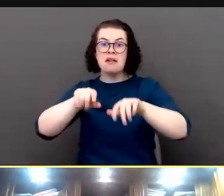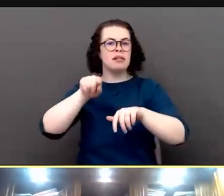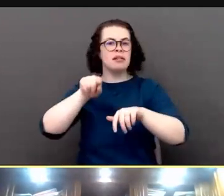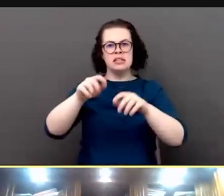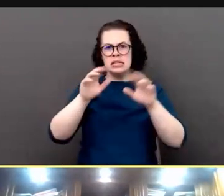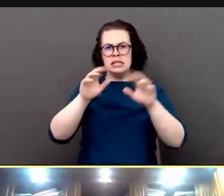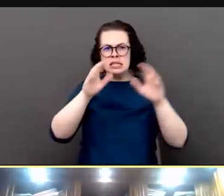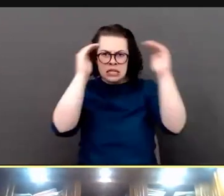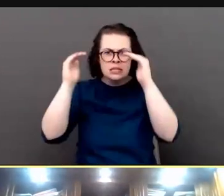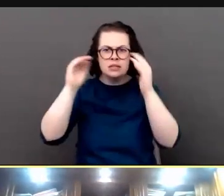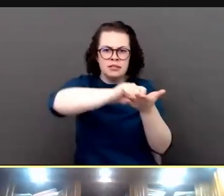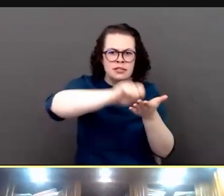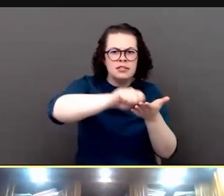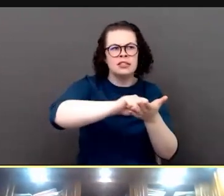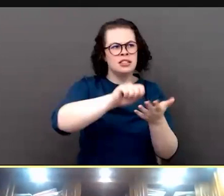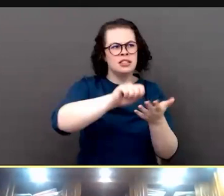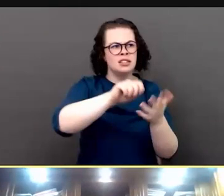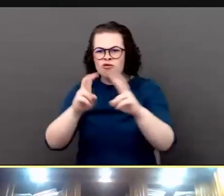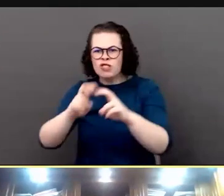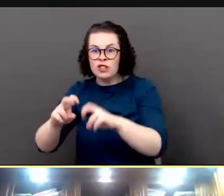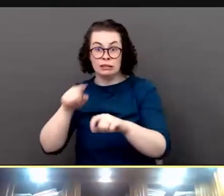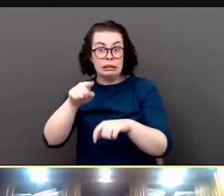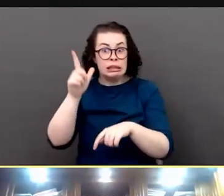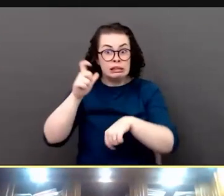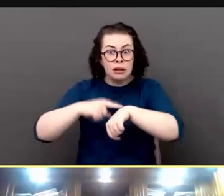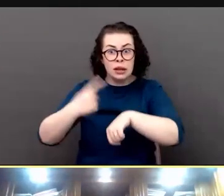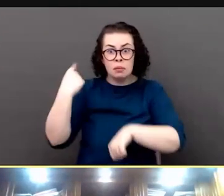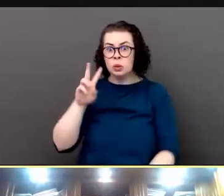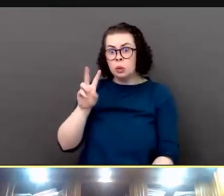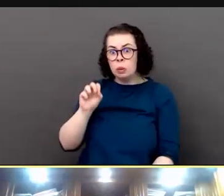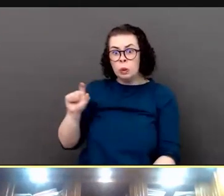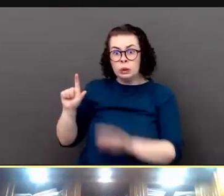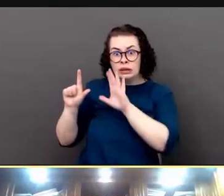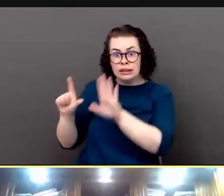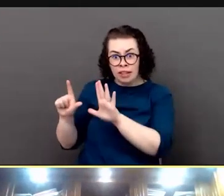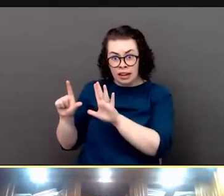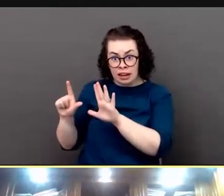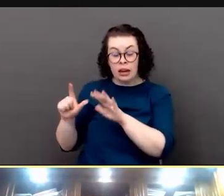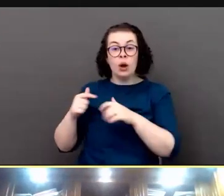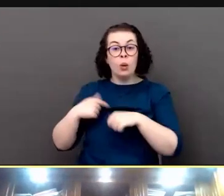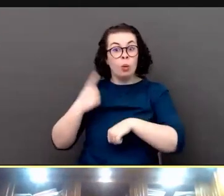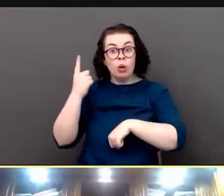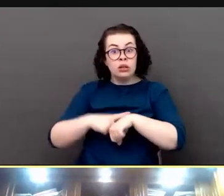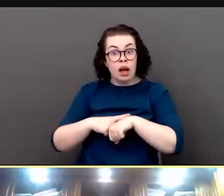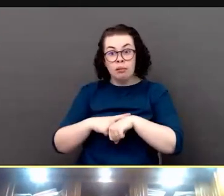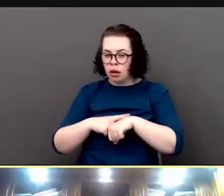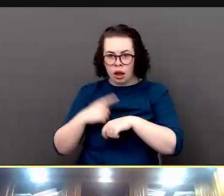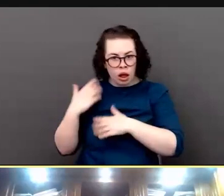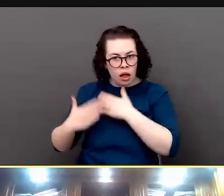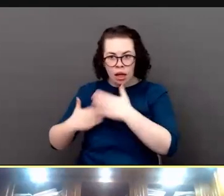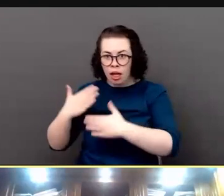it's now 2021, so really quite a number of years. Well, it was